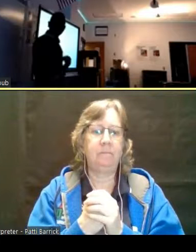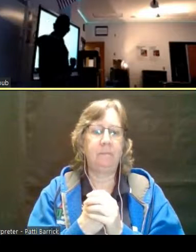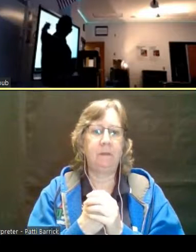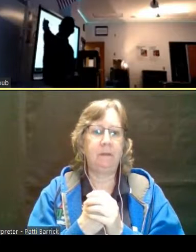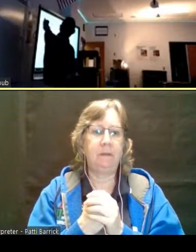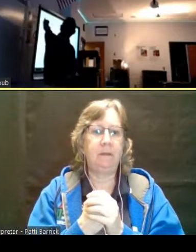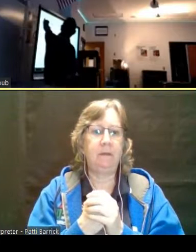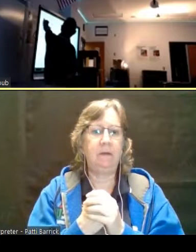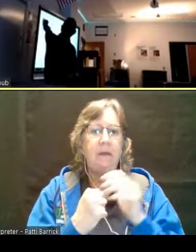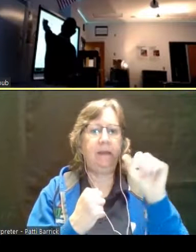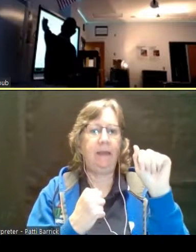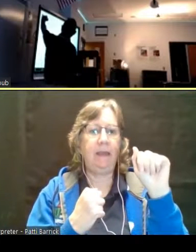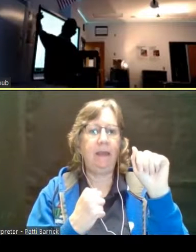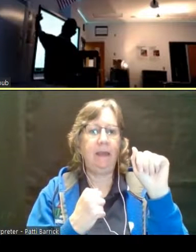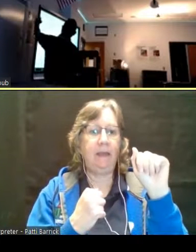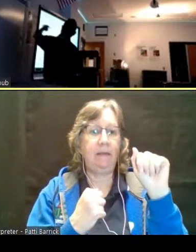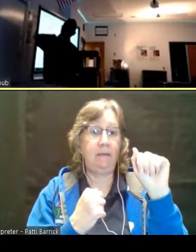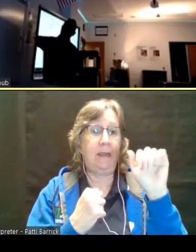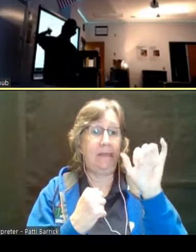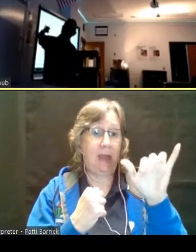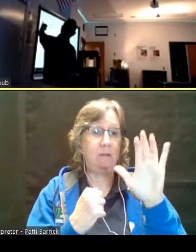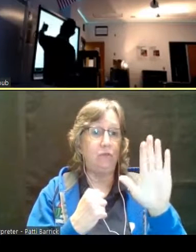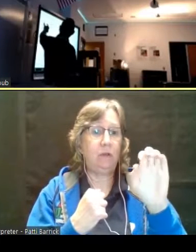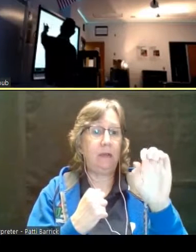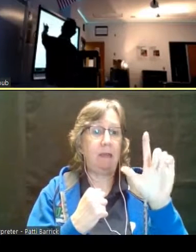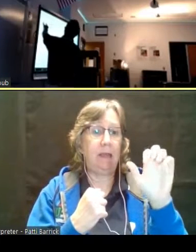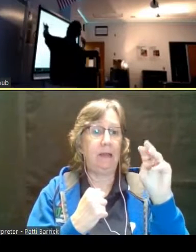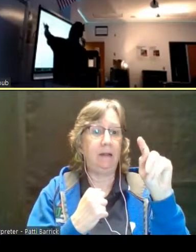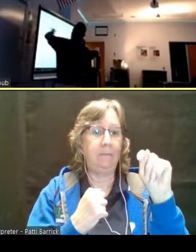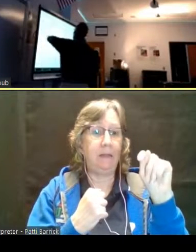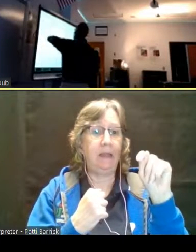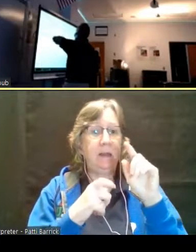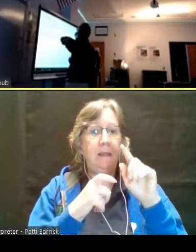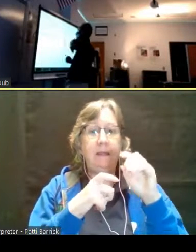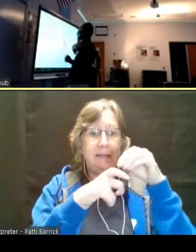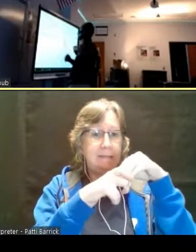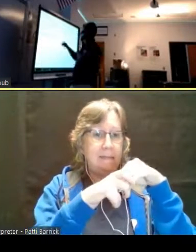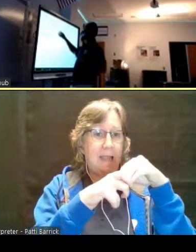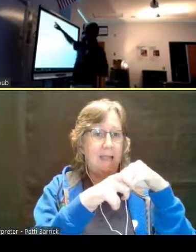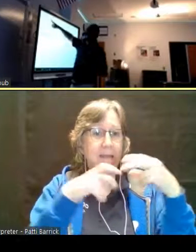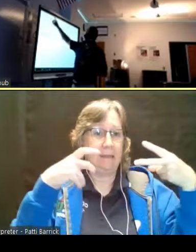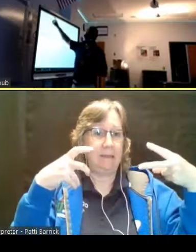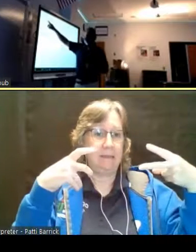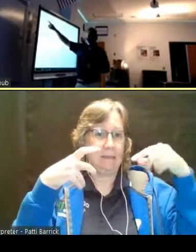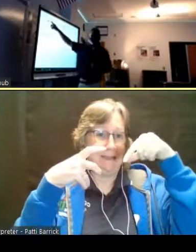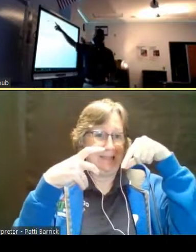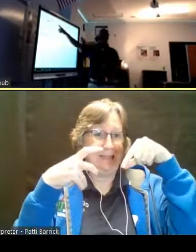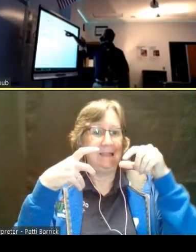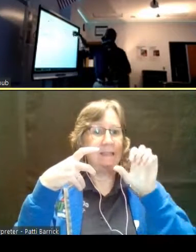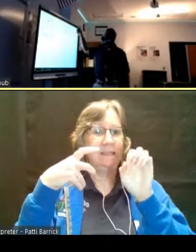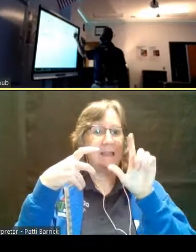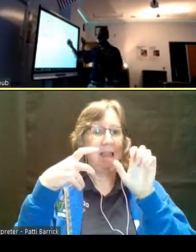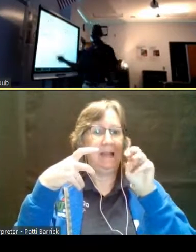So A here is the element. So the stuff inside is the element. But then